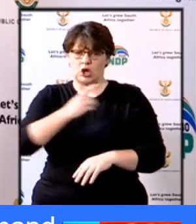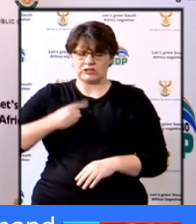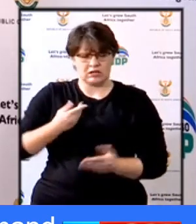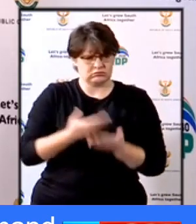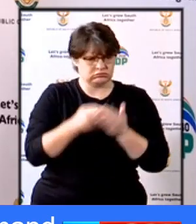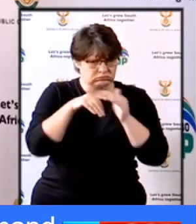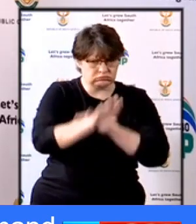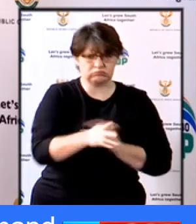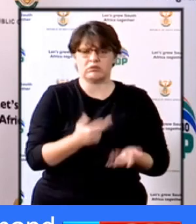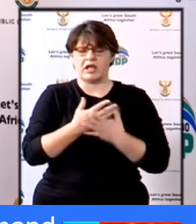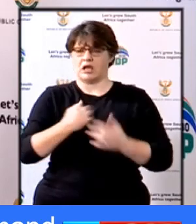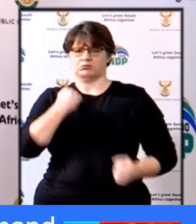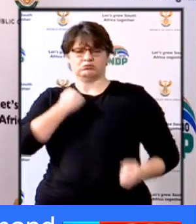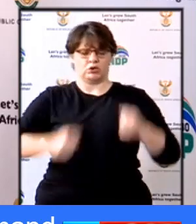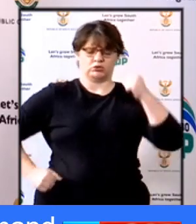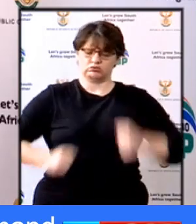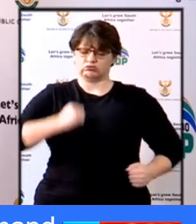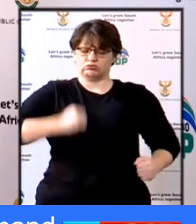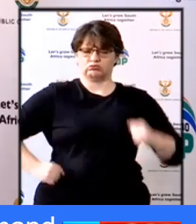for exercise.